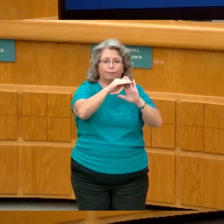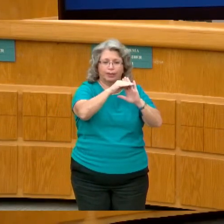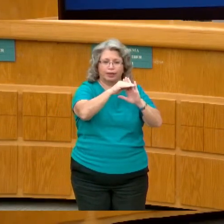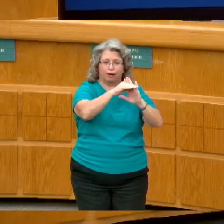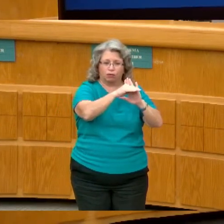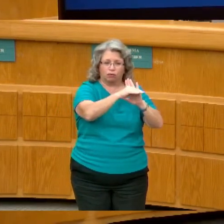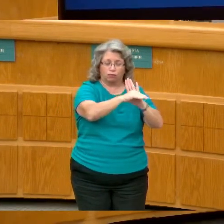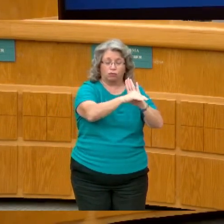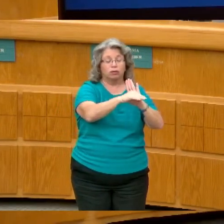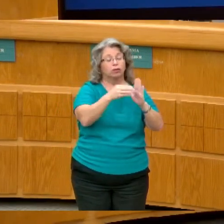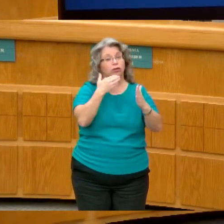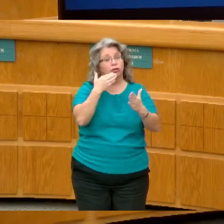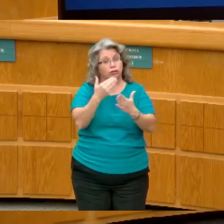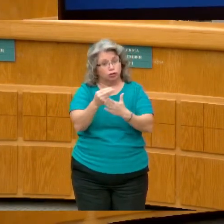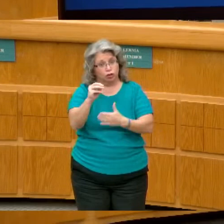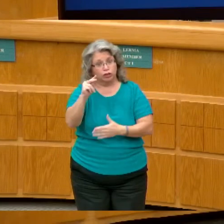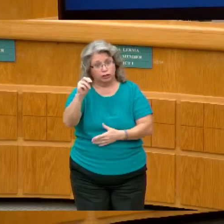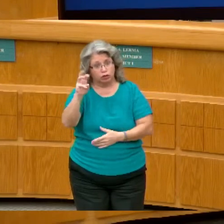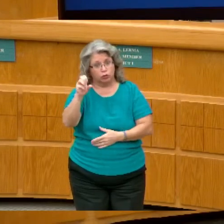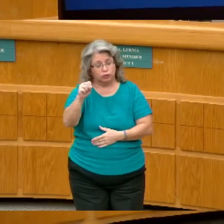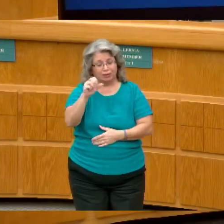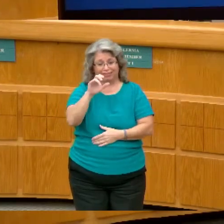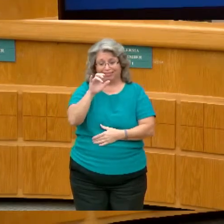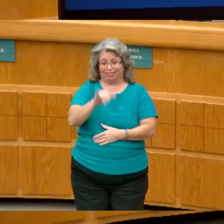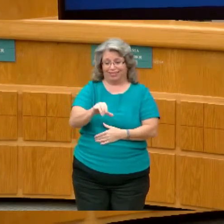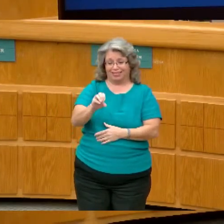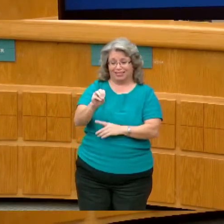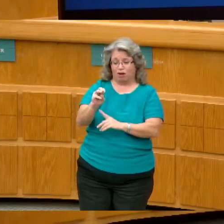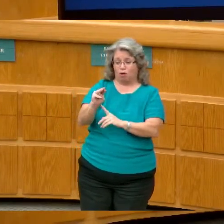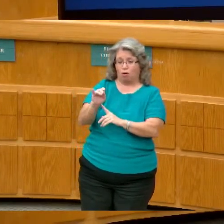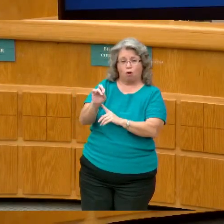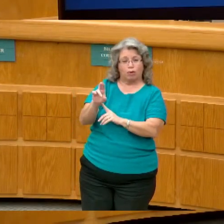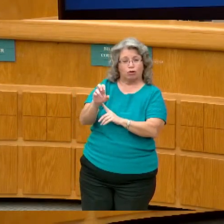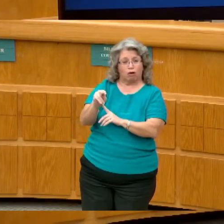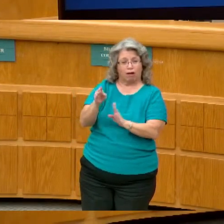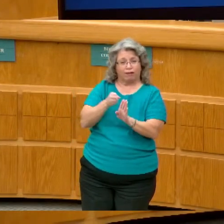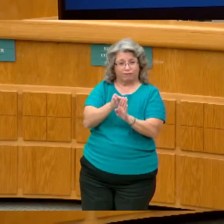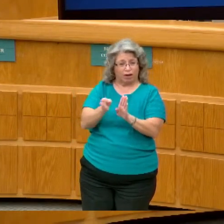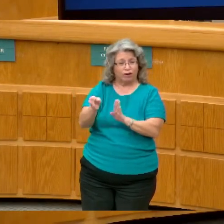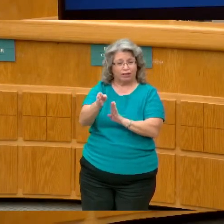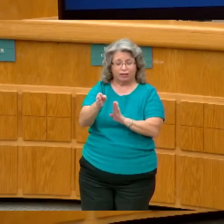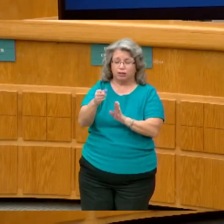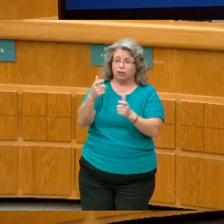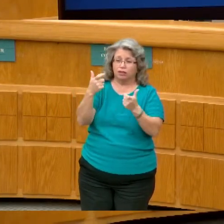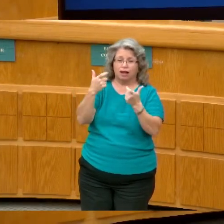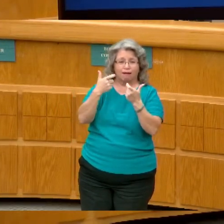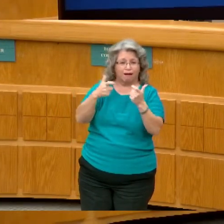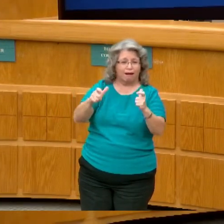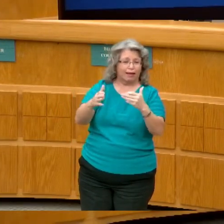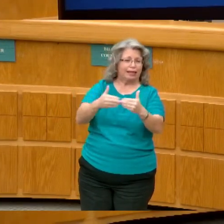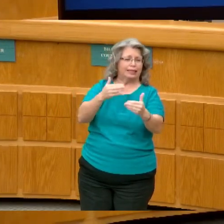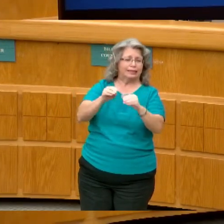news. This was a very highly transmissible variant, as we can all remember very